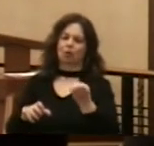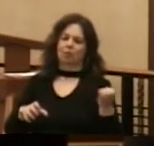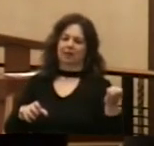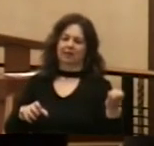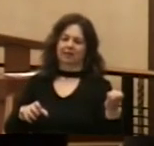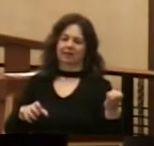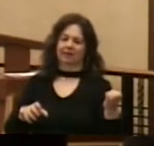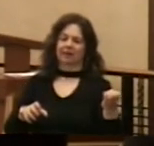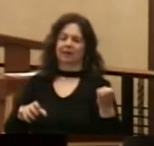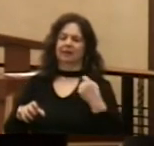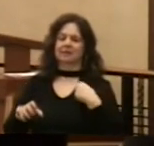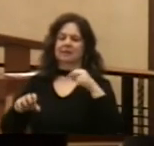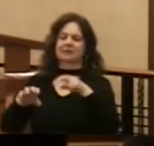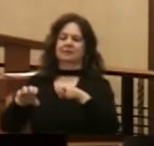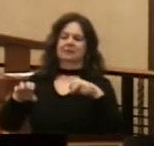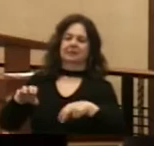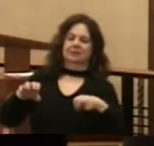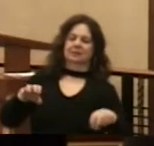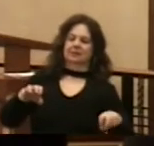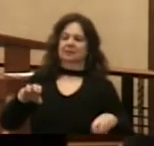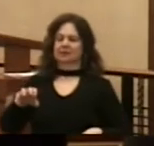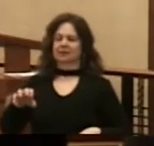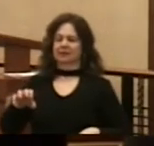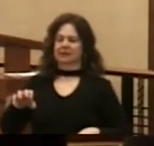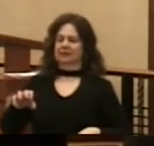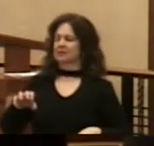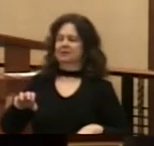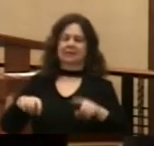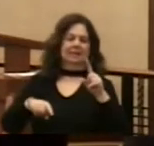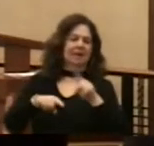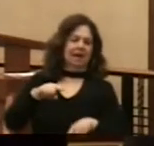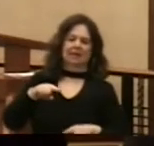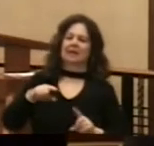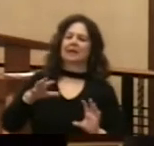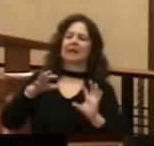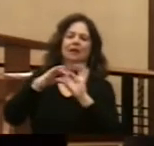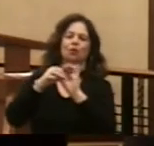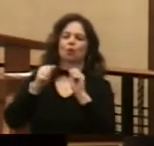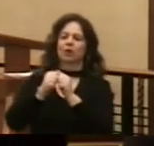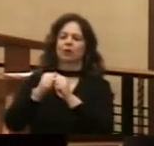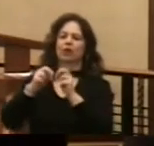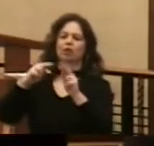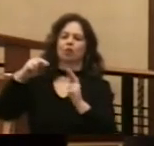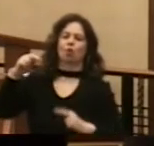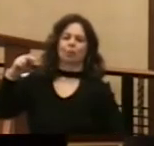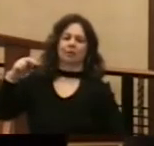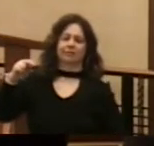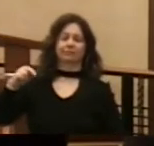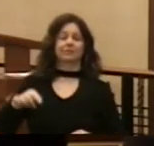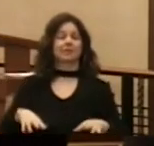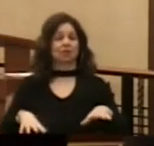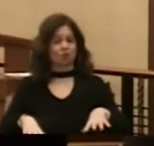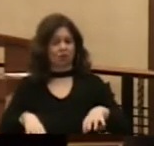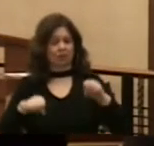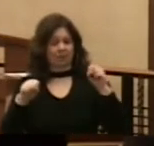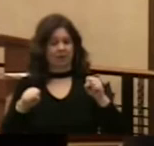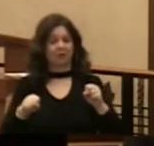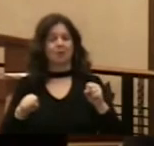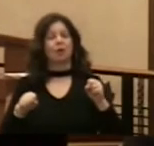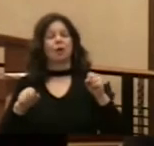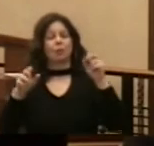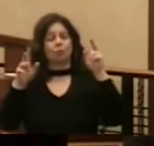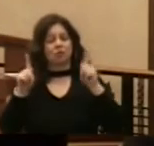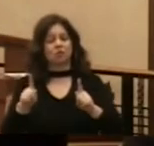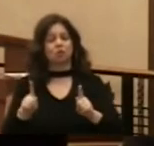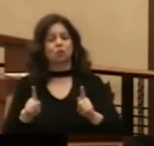rope. It took his rescuers four 600-foot ropes and an expert climber